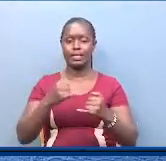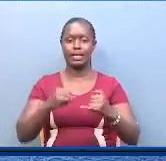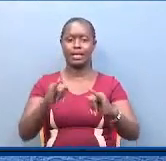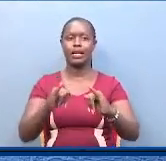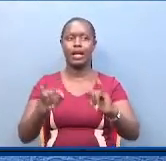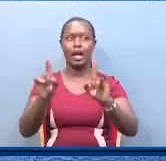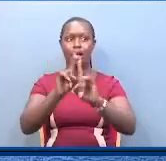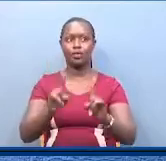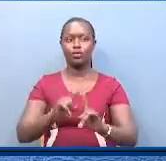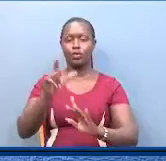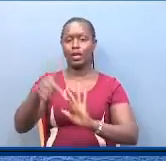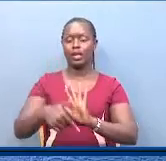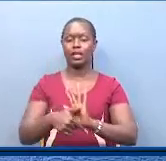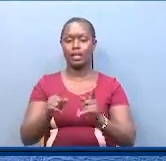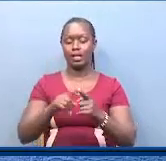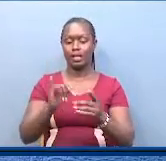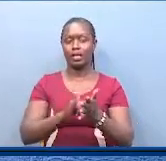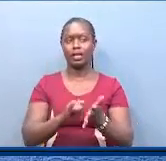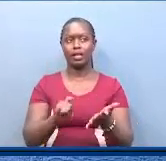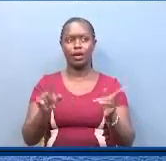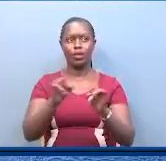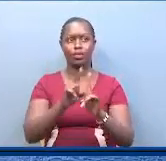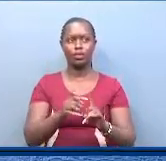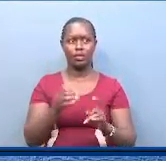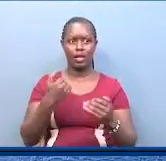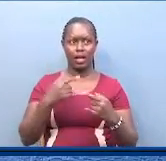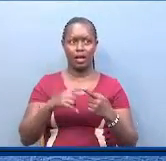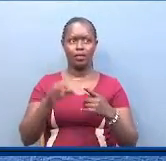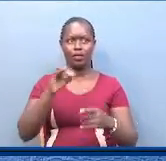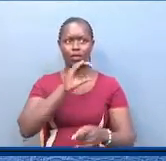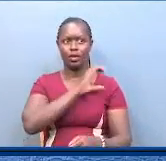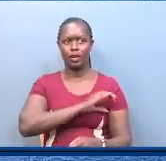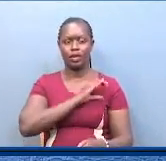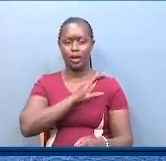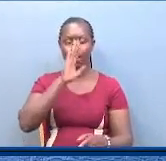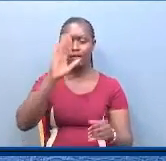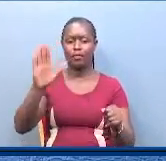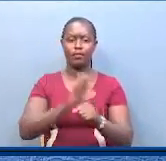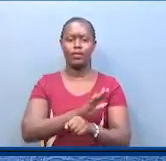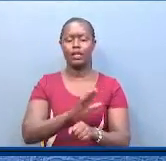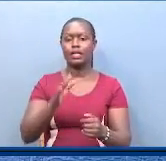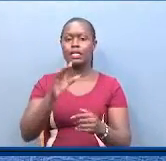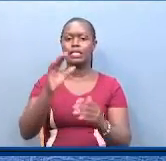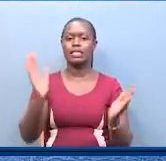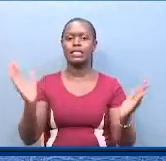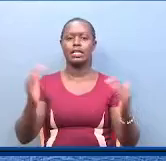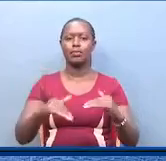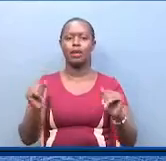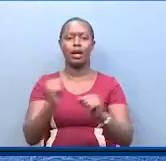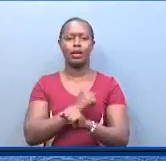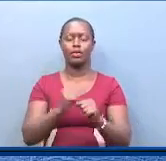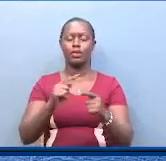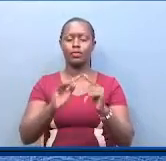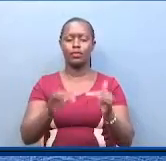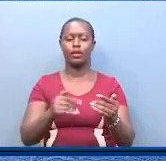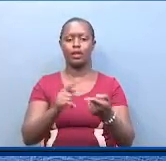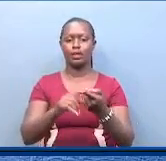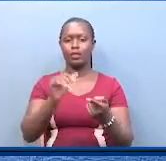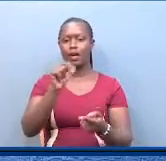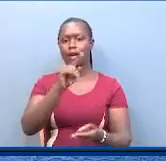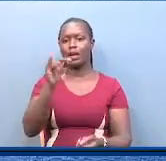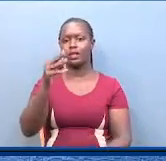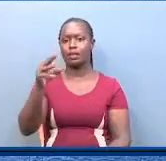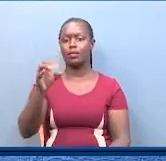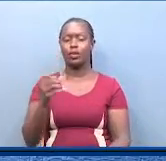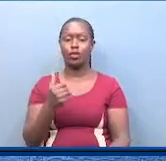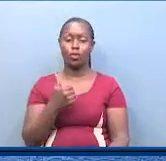at the end of the day. Not just that, she has no reputation of even filling Wanguru Stadium. So she wouldn't even deliver a tentful into Azimio. There